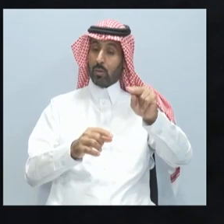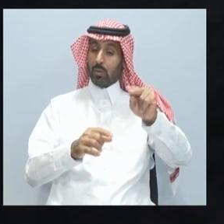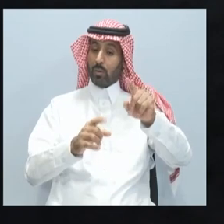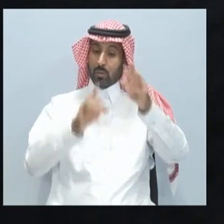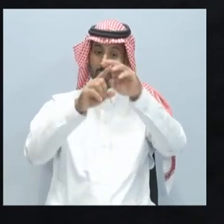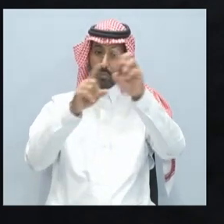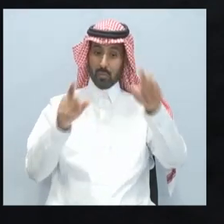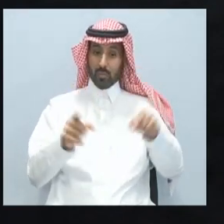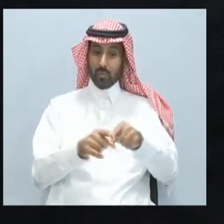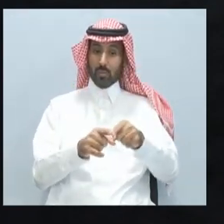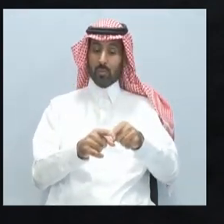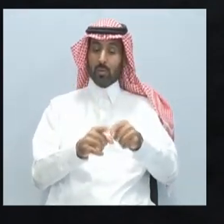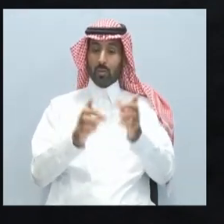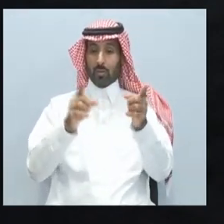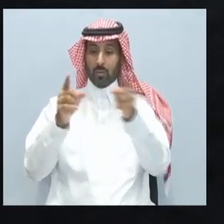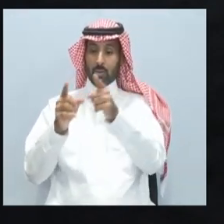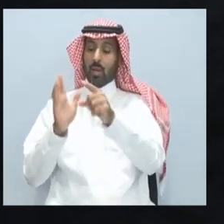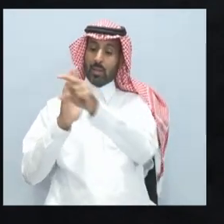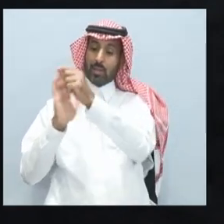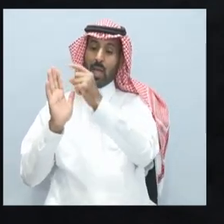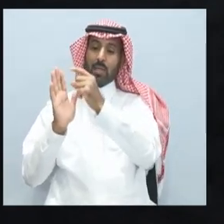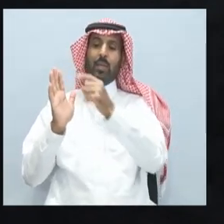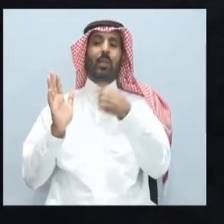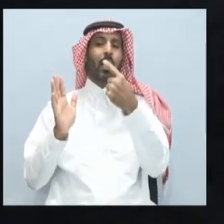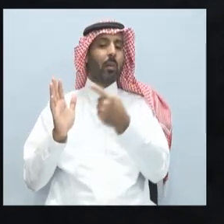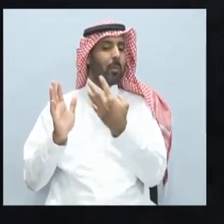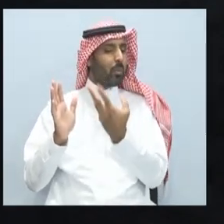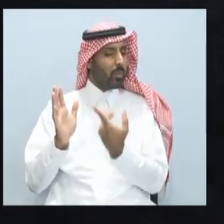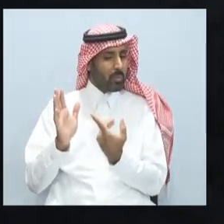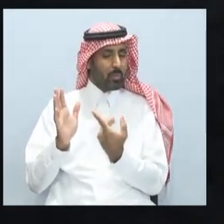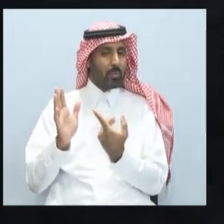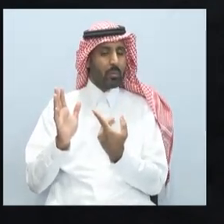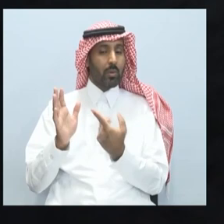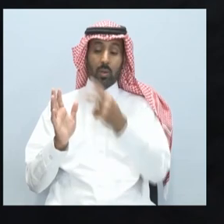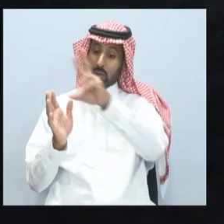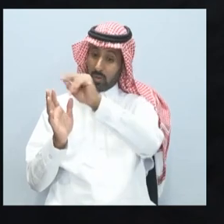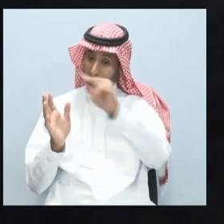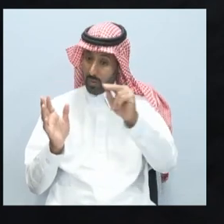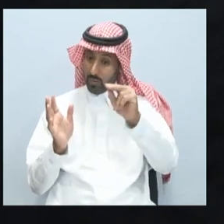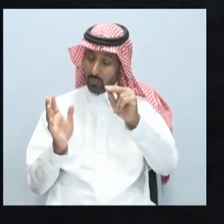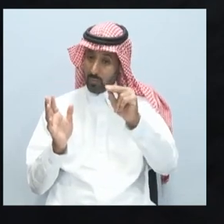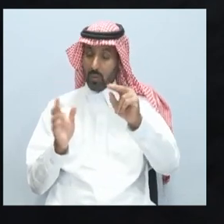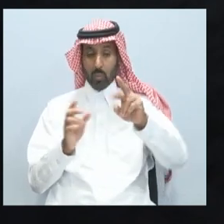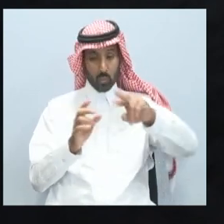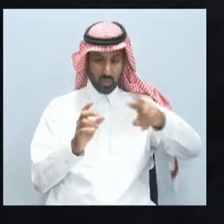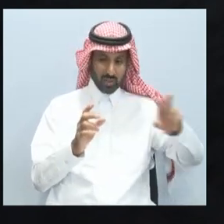this line to show that you're going to write the title. What is it about? What is the subject or topic in the book